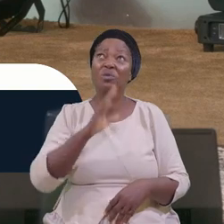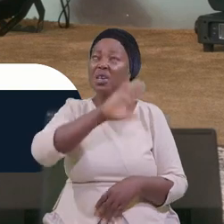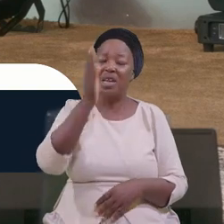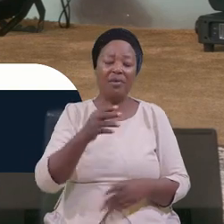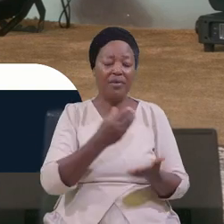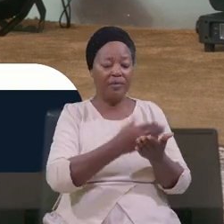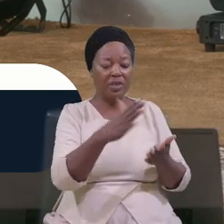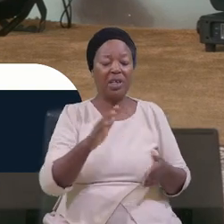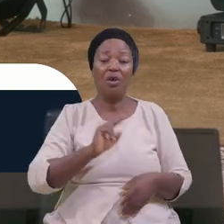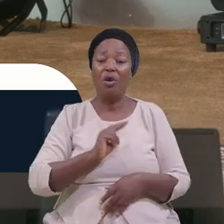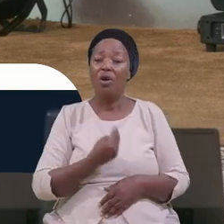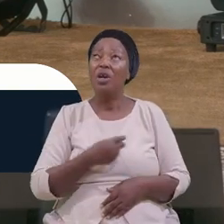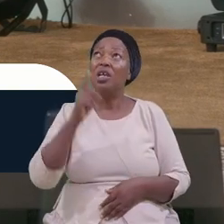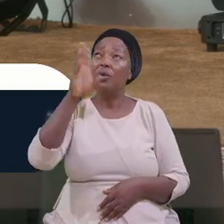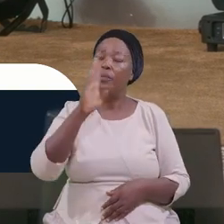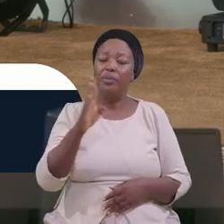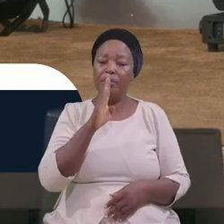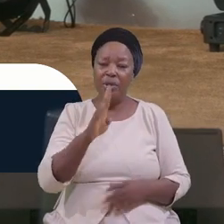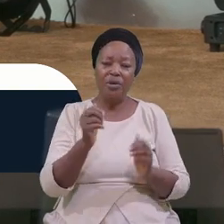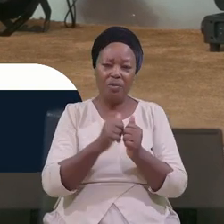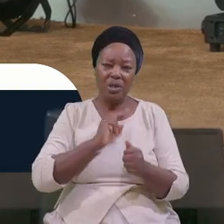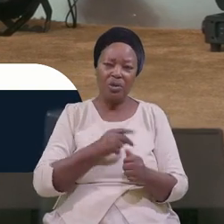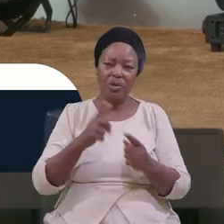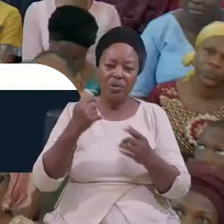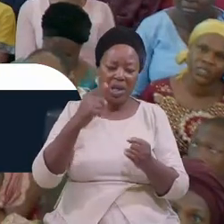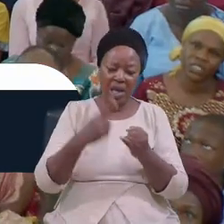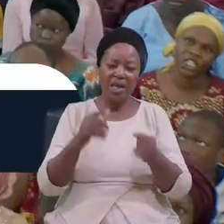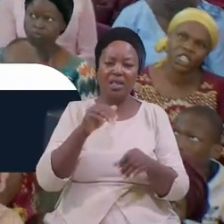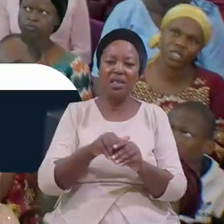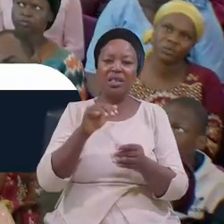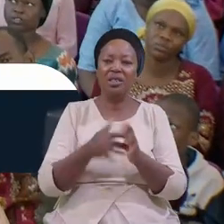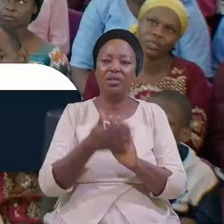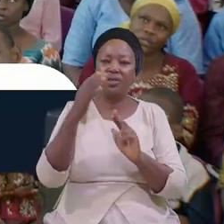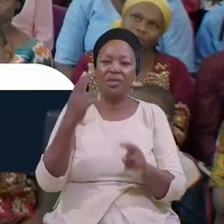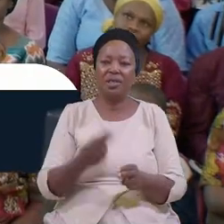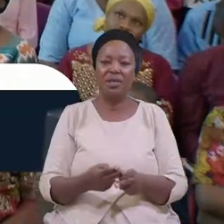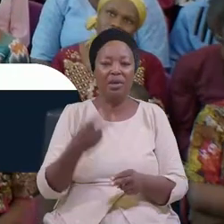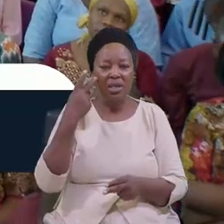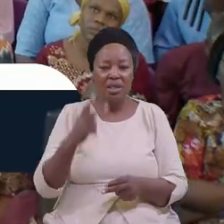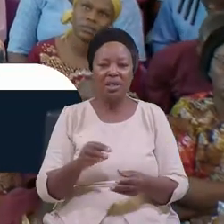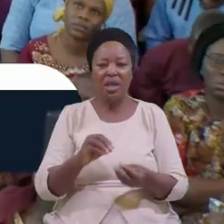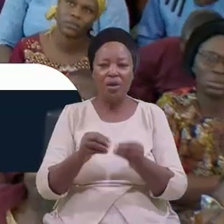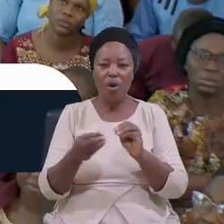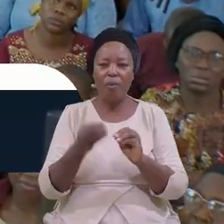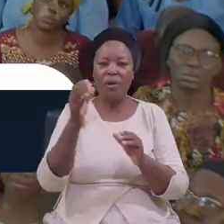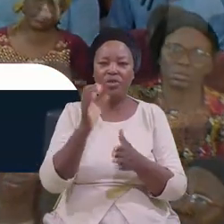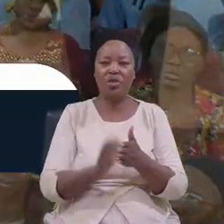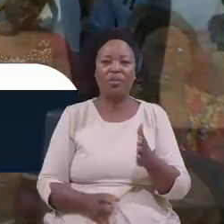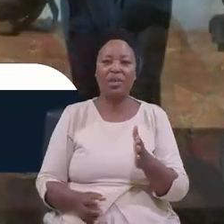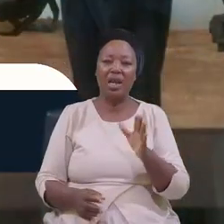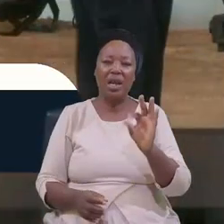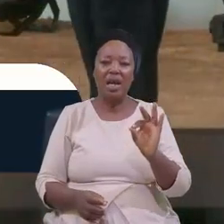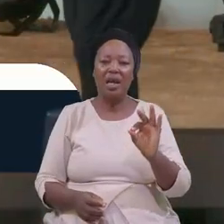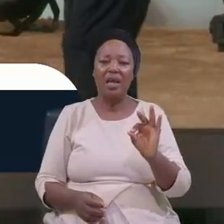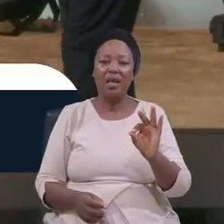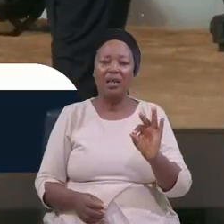us. He'll be with us to the very end in Jesus' name. Look at Numbers chapter 9. We're